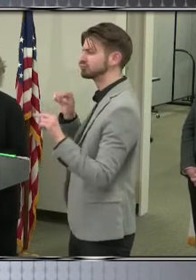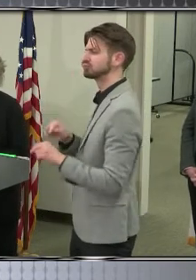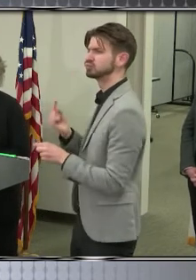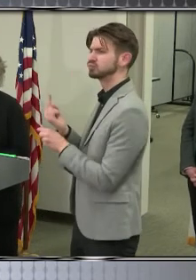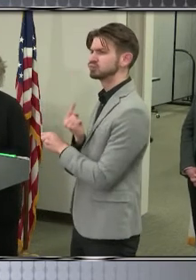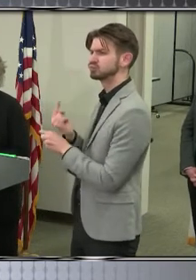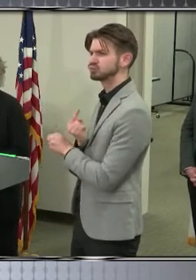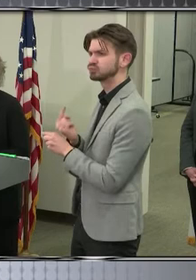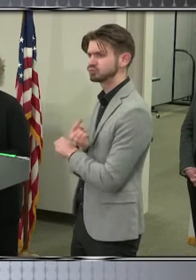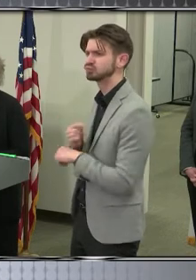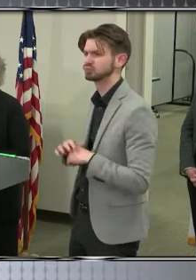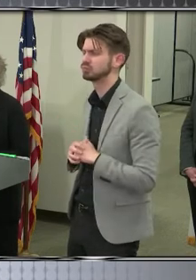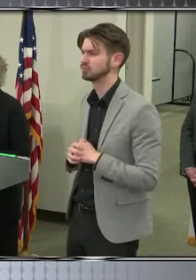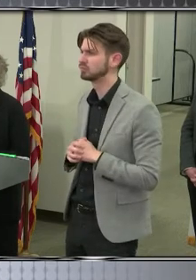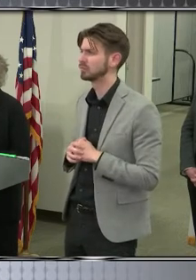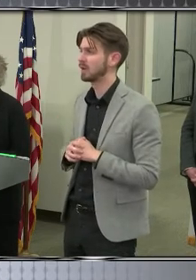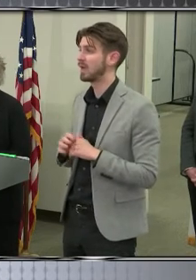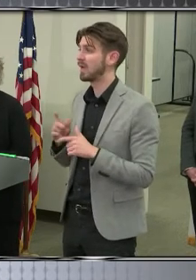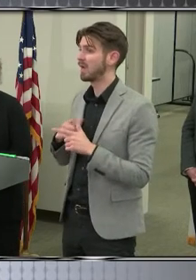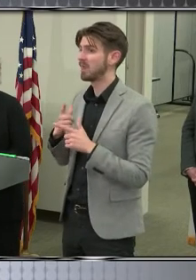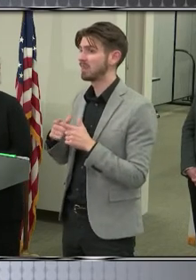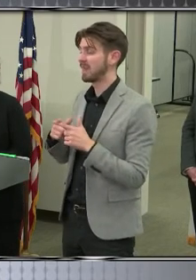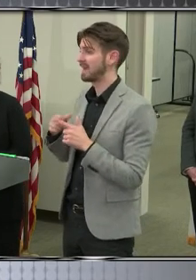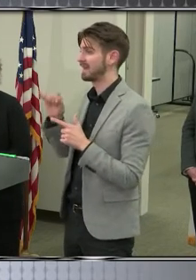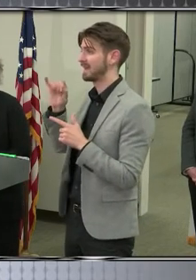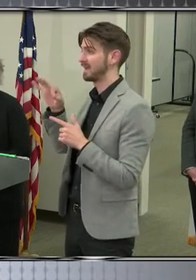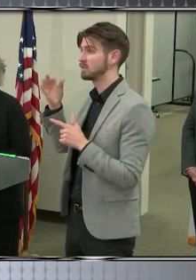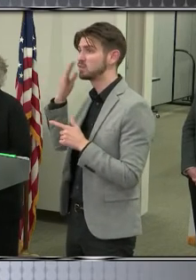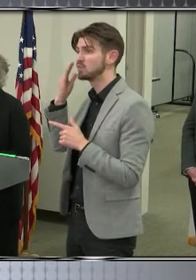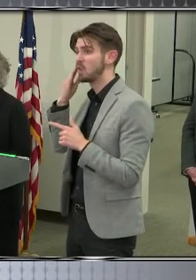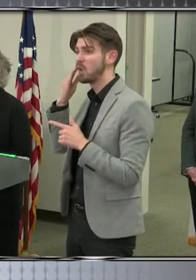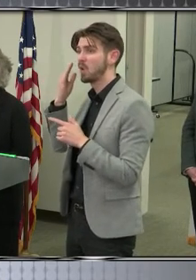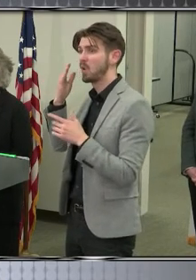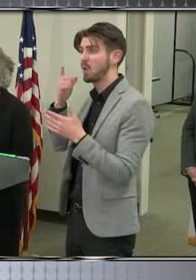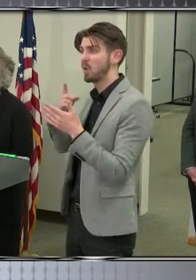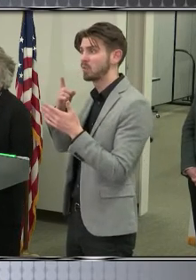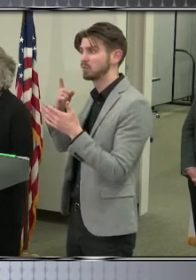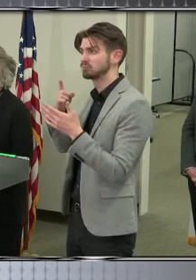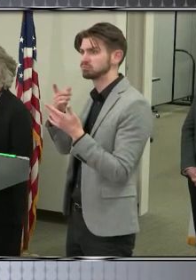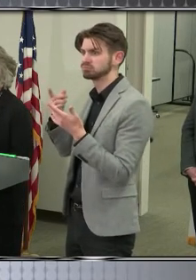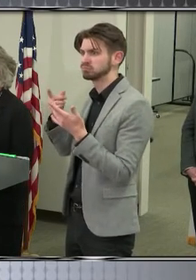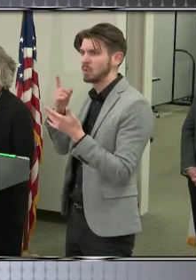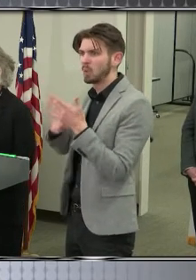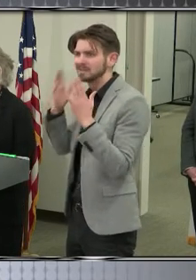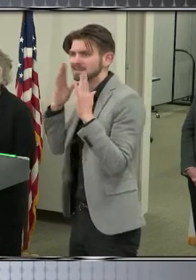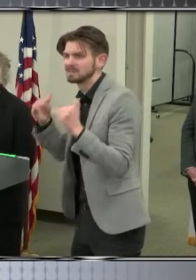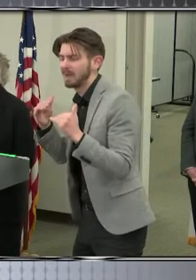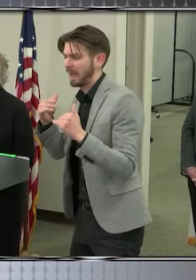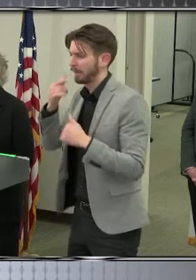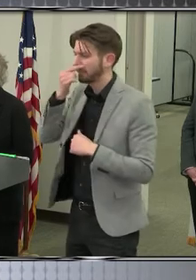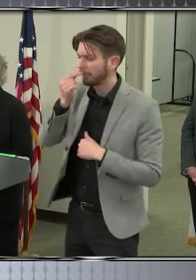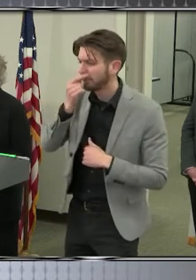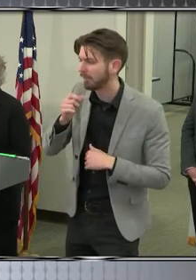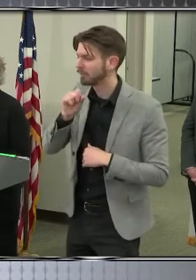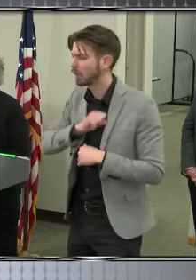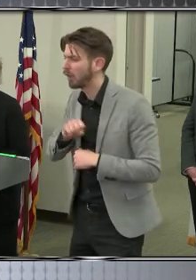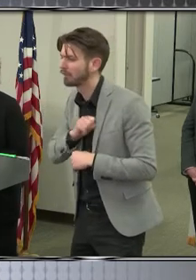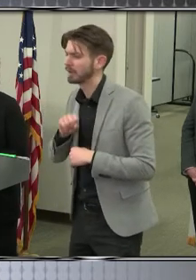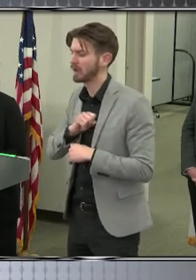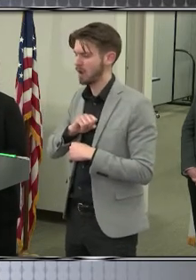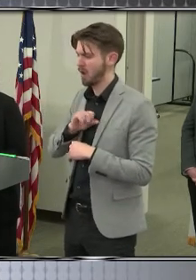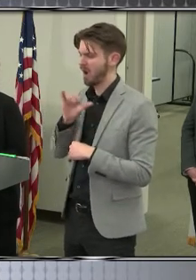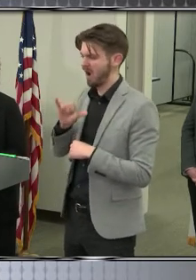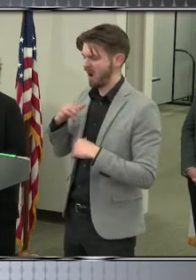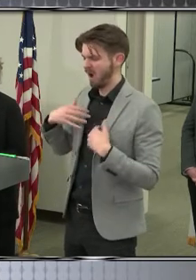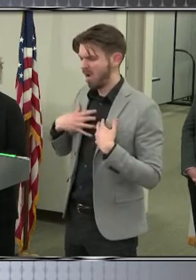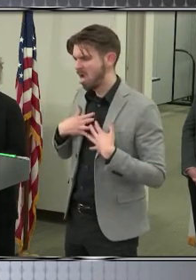be watching for and can call in if they have changes, and with the advice of their physician can make the choice to get